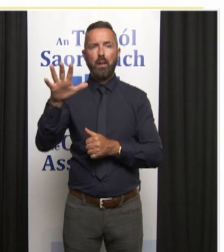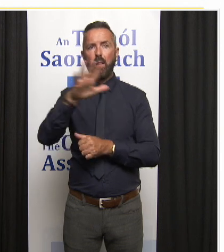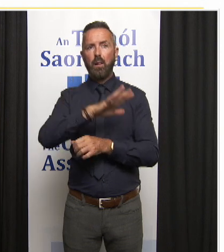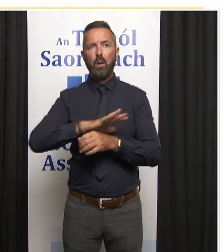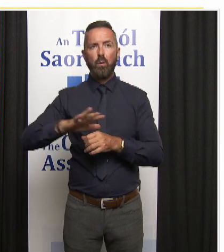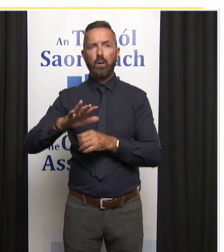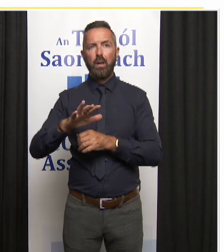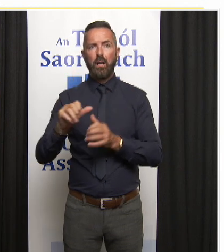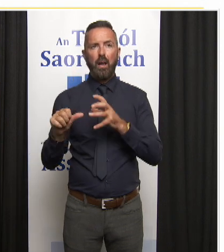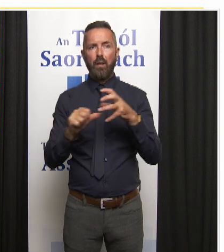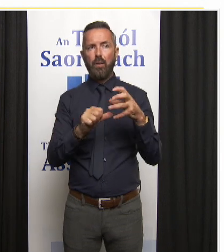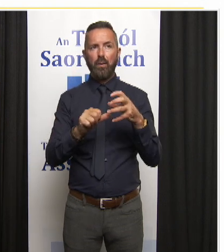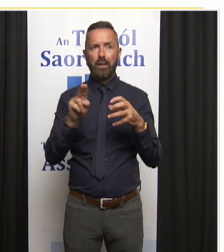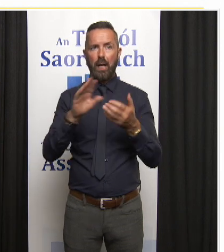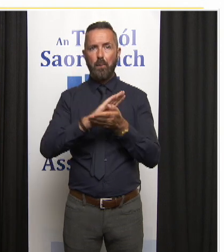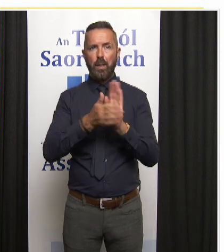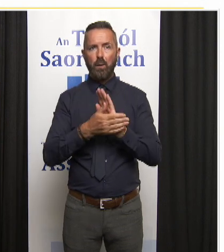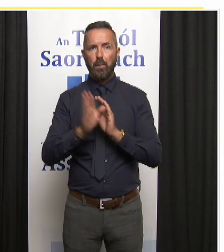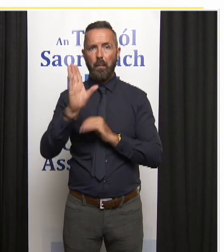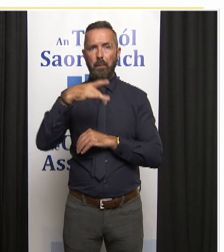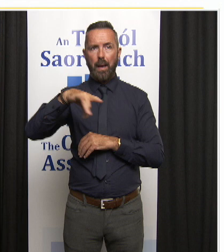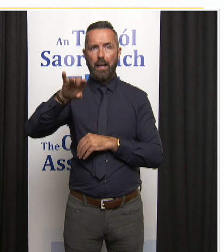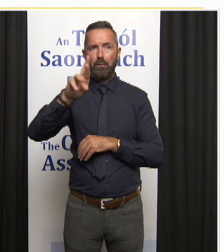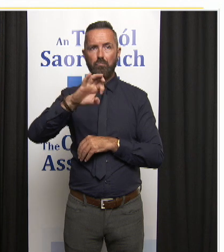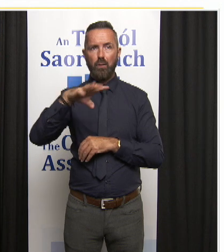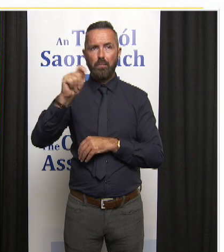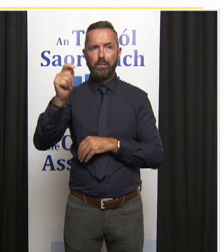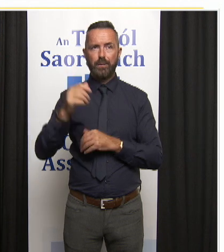risk of becoming bankrupt.